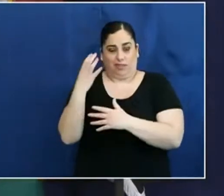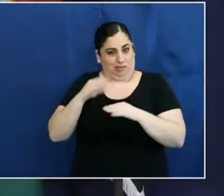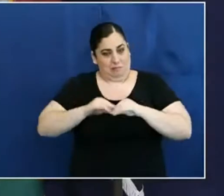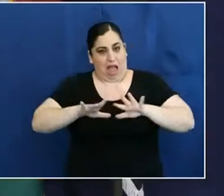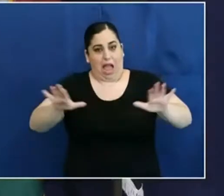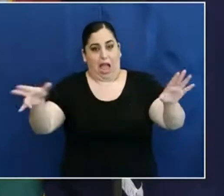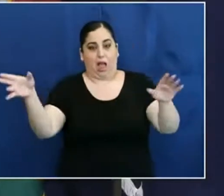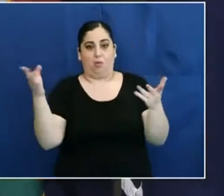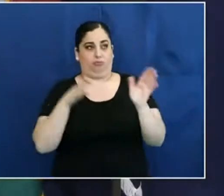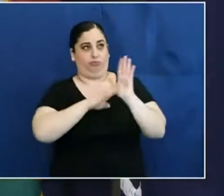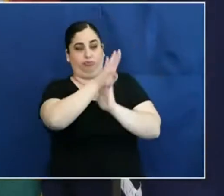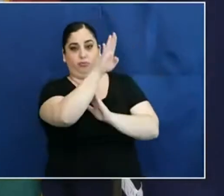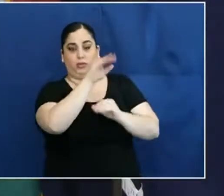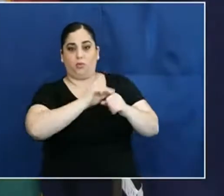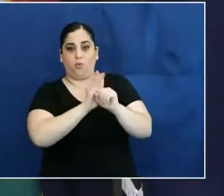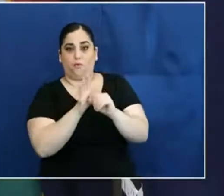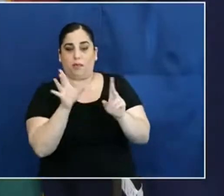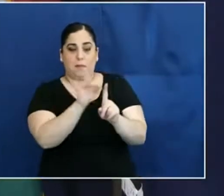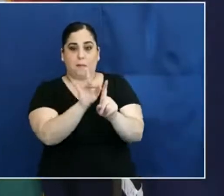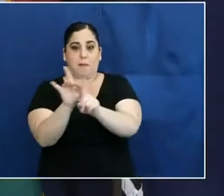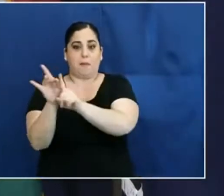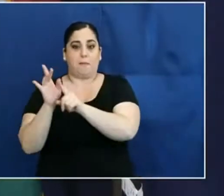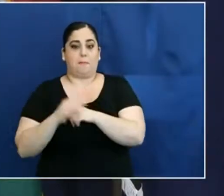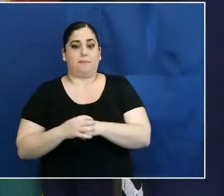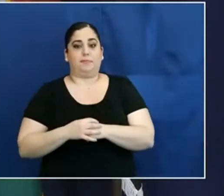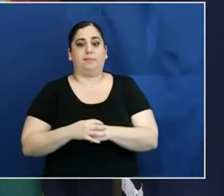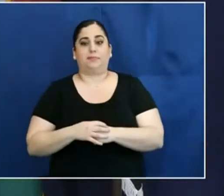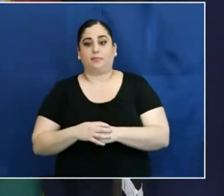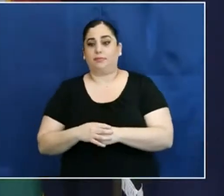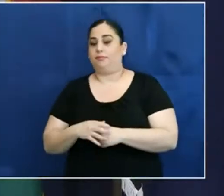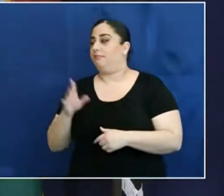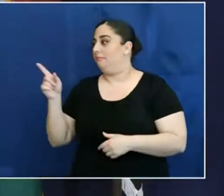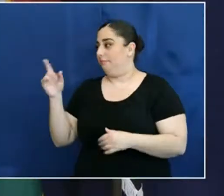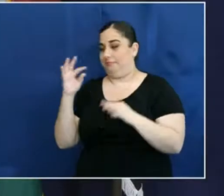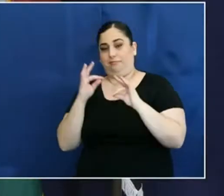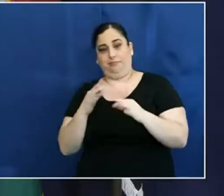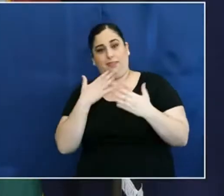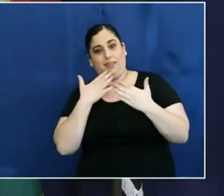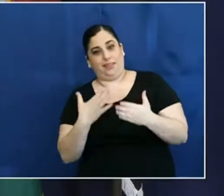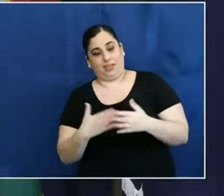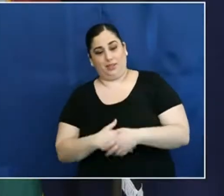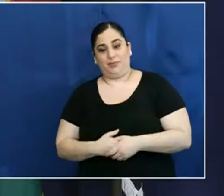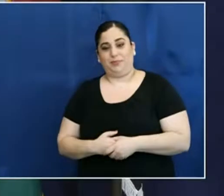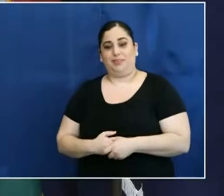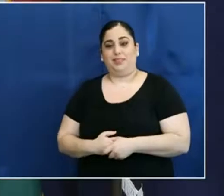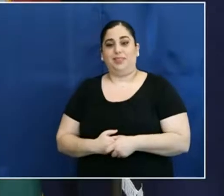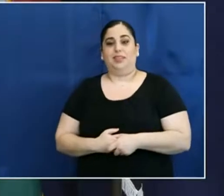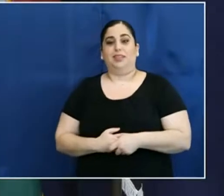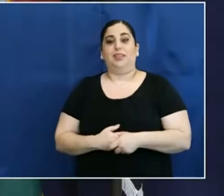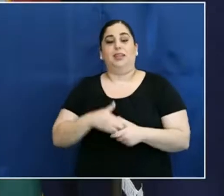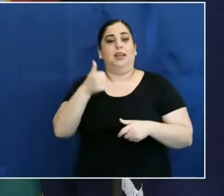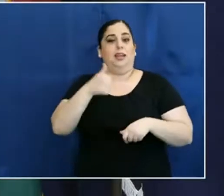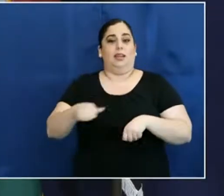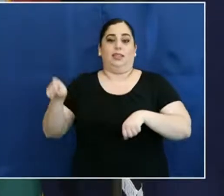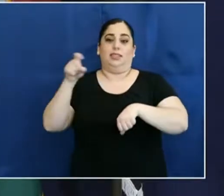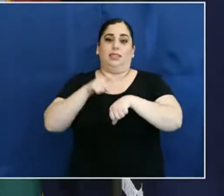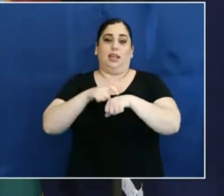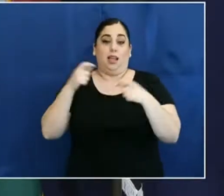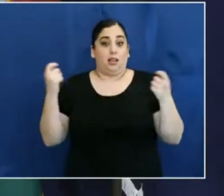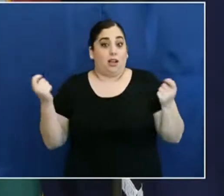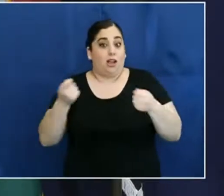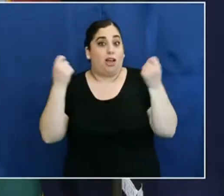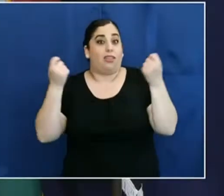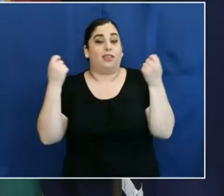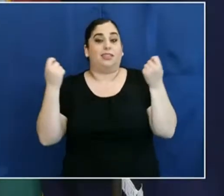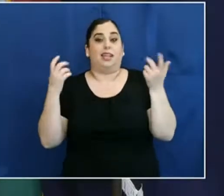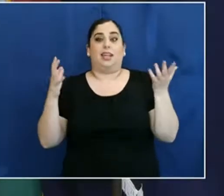Thank you for that question. I think as Chair Fletcher has stated already, anytime there's a holiday and people are